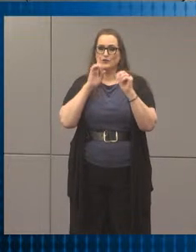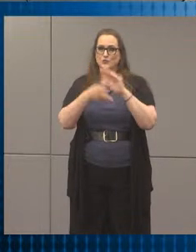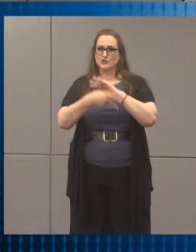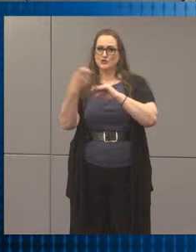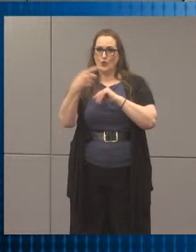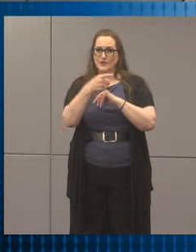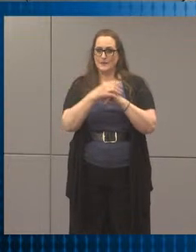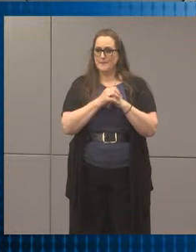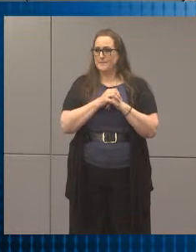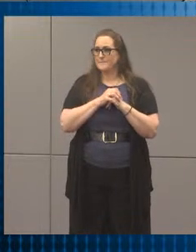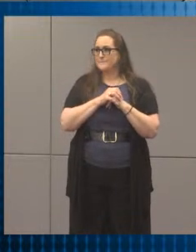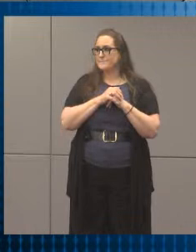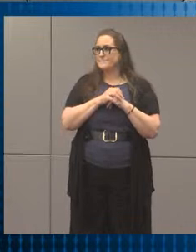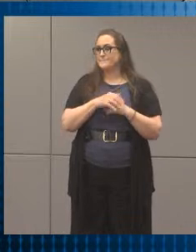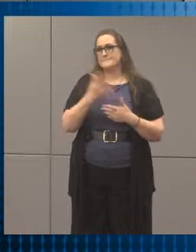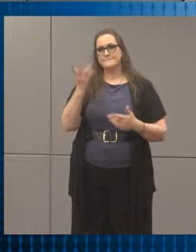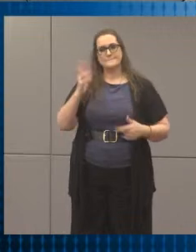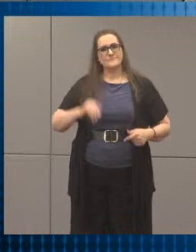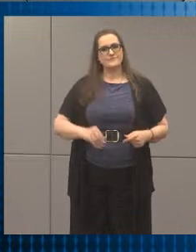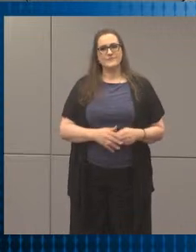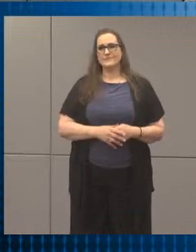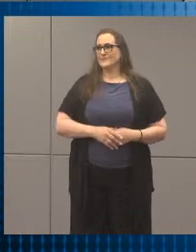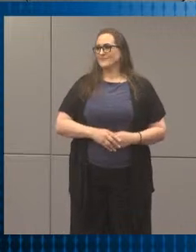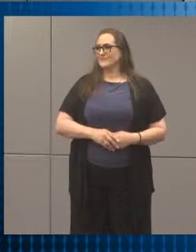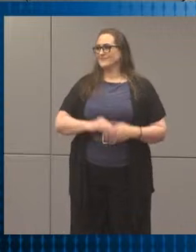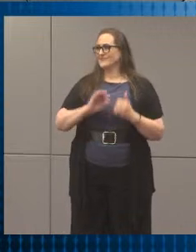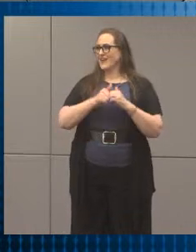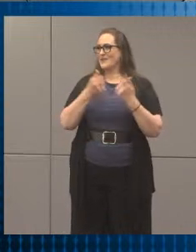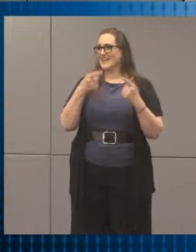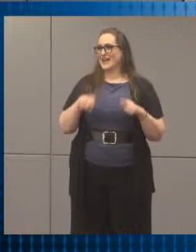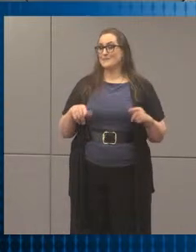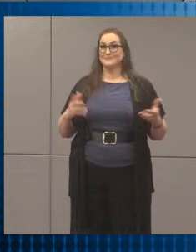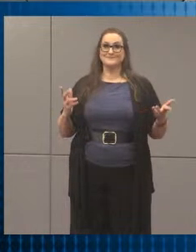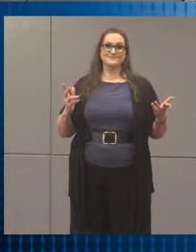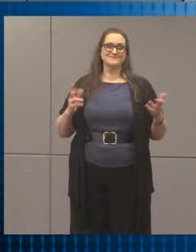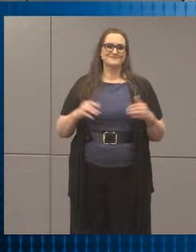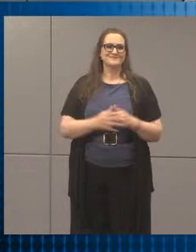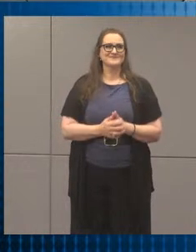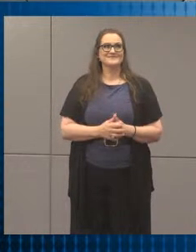stolen. And how did that happen?